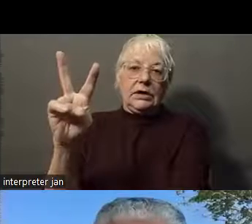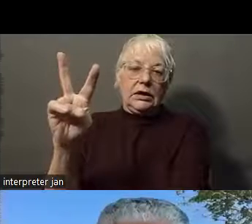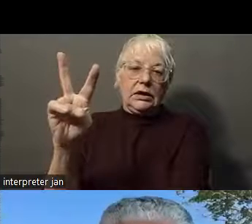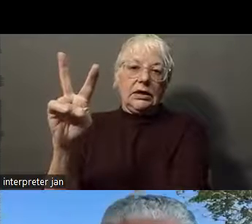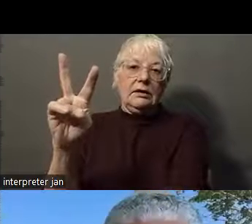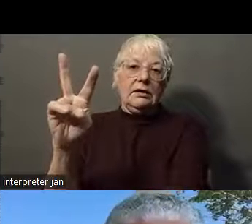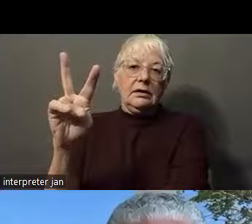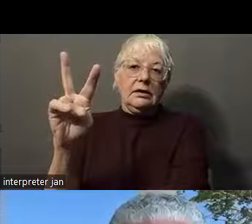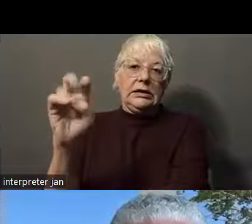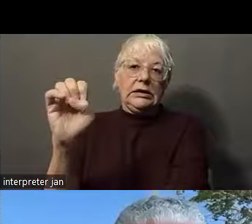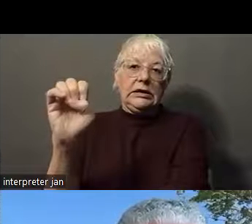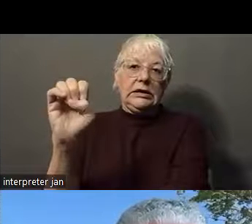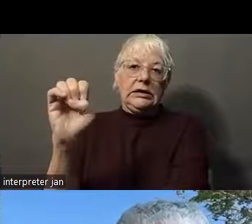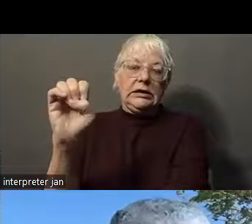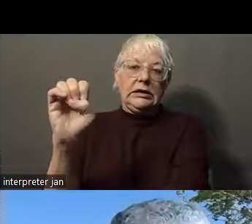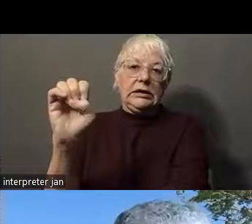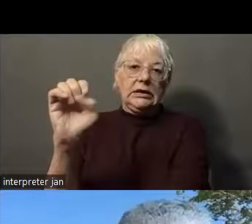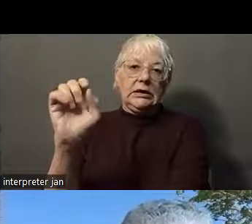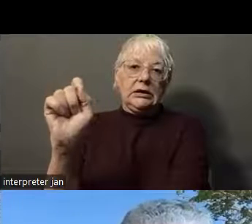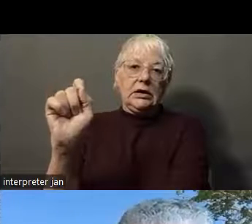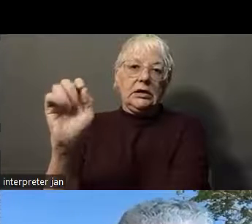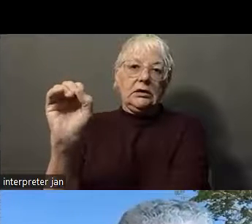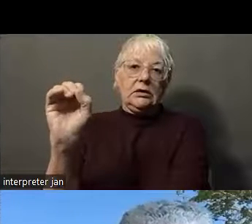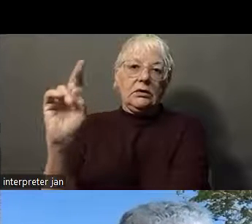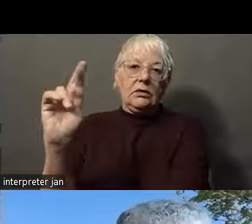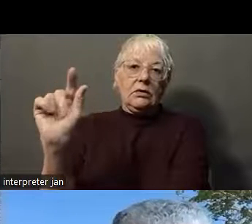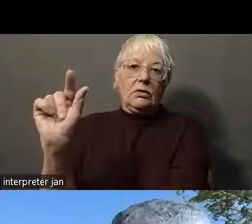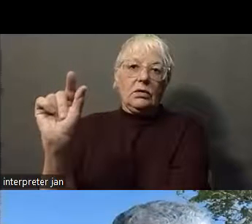Victor, E.org.